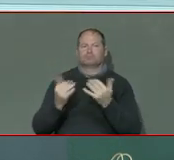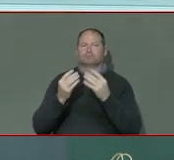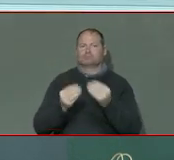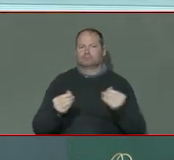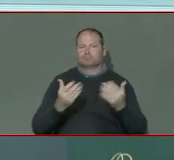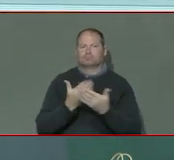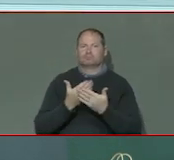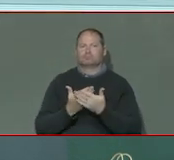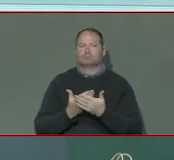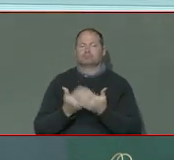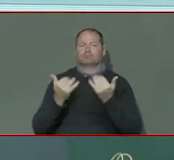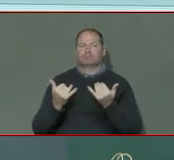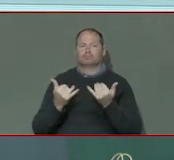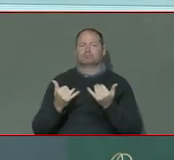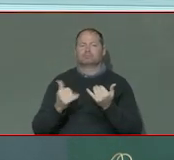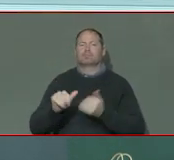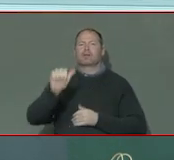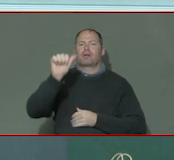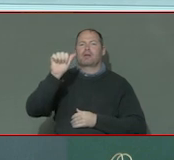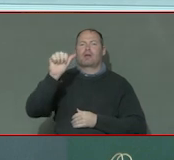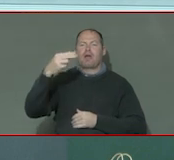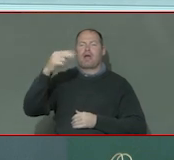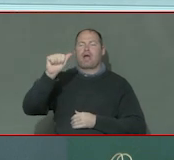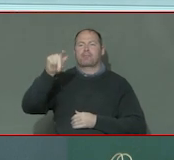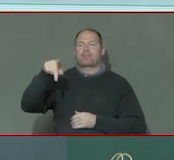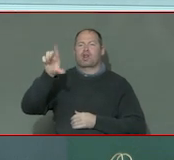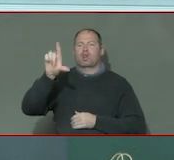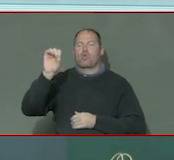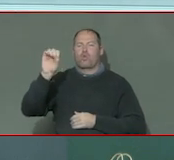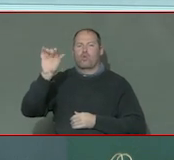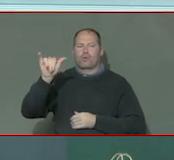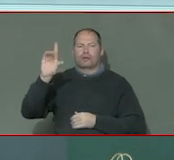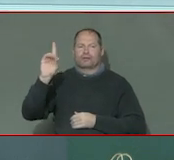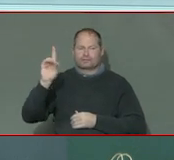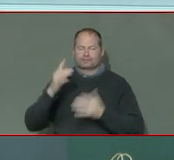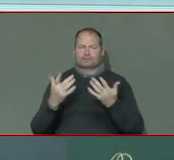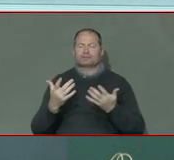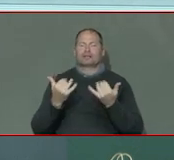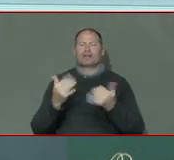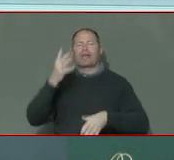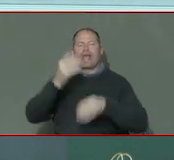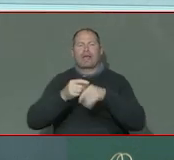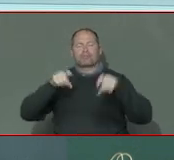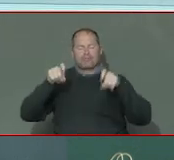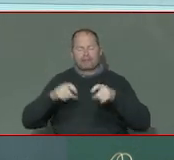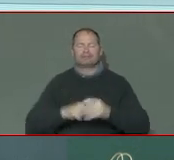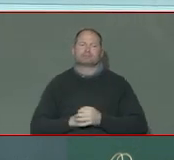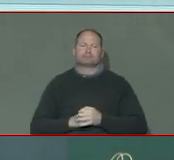you say it's a haploid sperm. Every time you say it's a haploid nucleus or a haploid sperm.